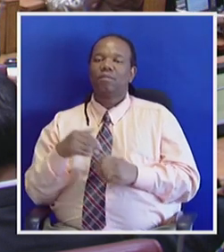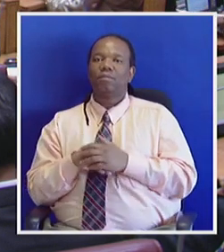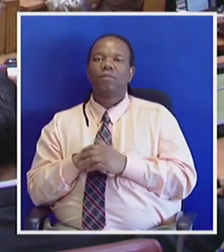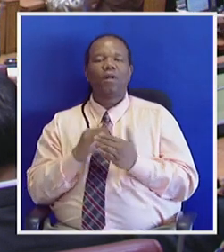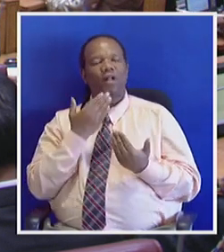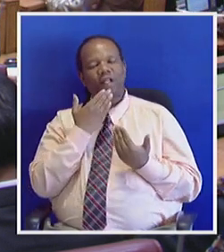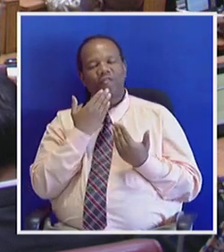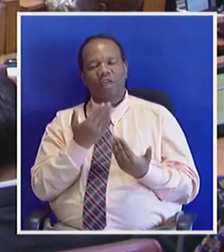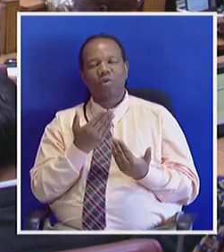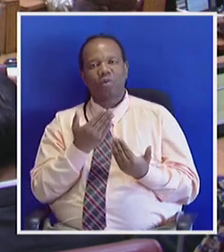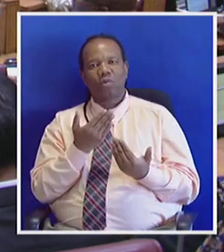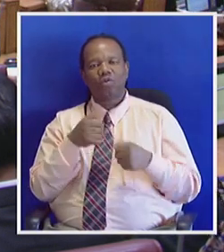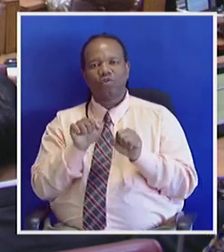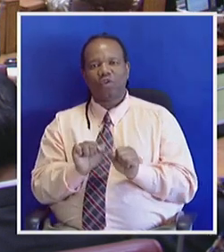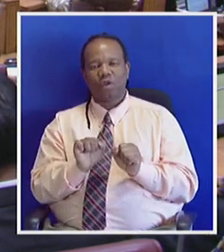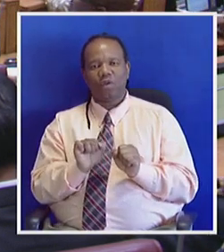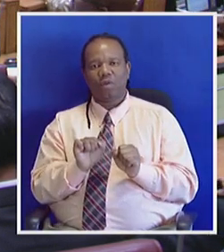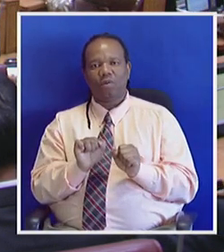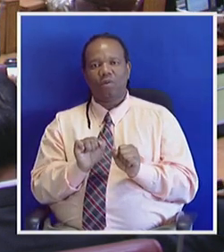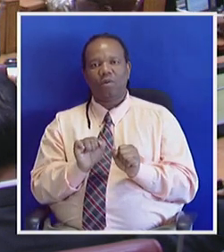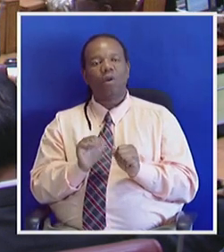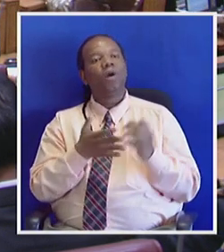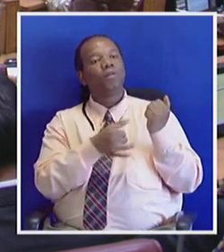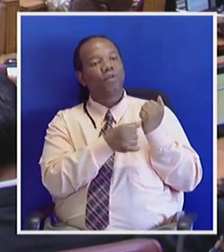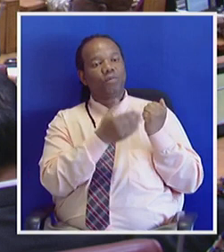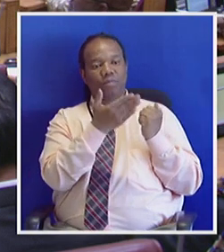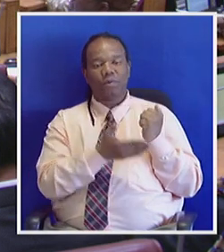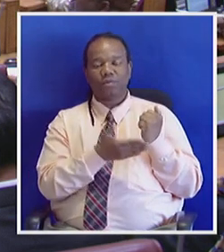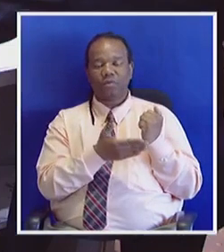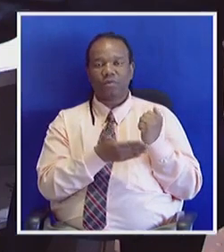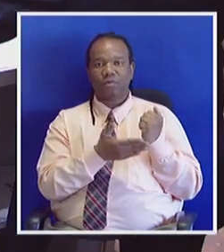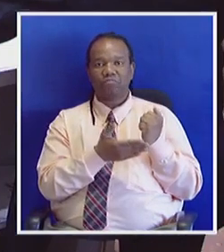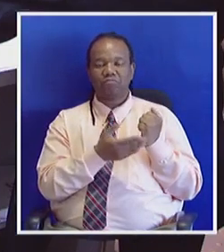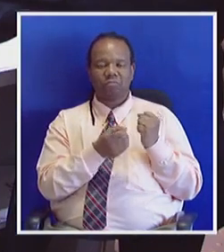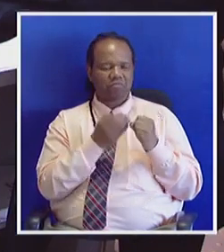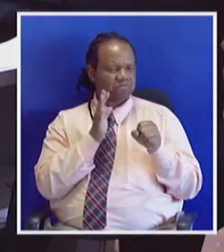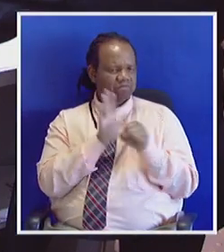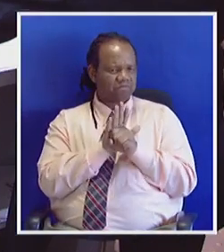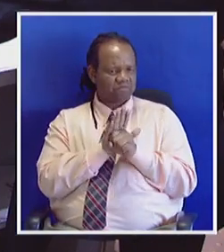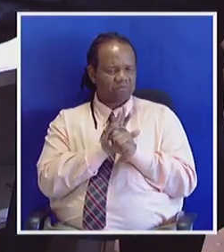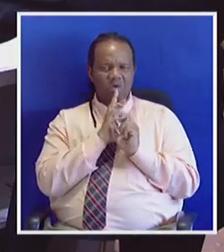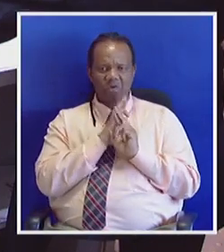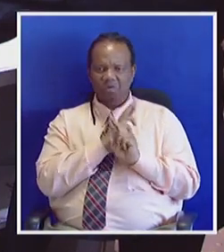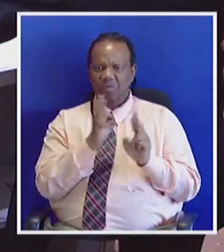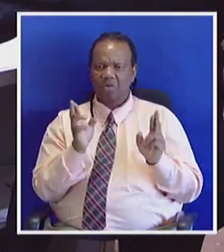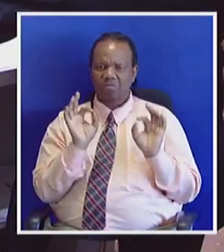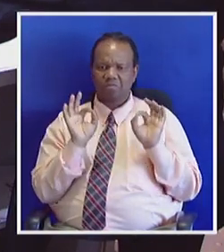Thank you very much, Honorable Chairperson and Deputy President, for the comprehensive response.